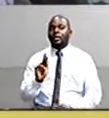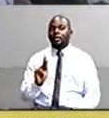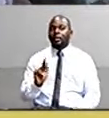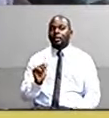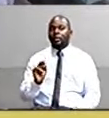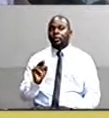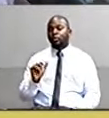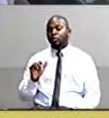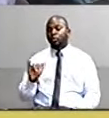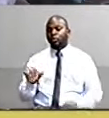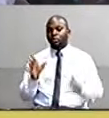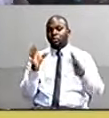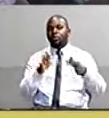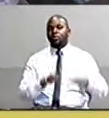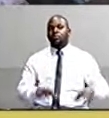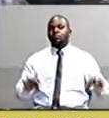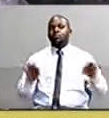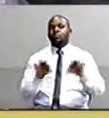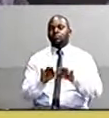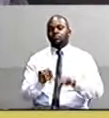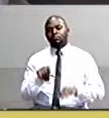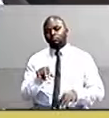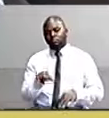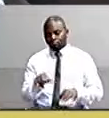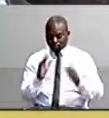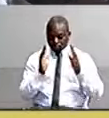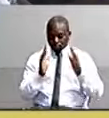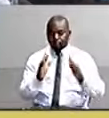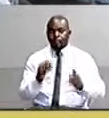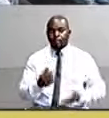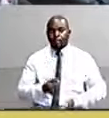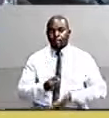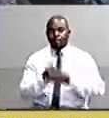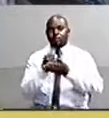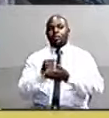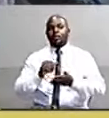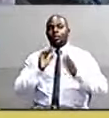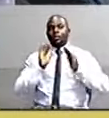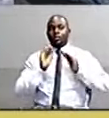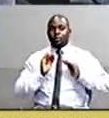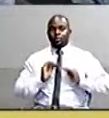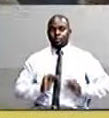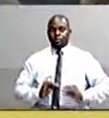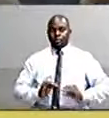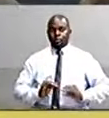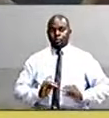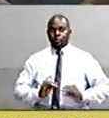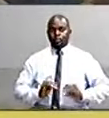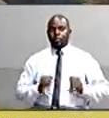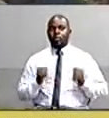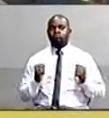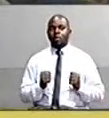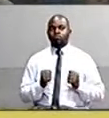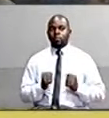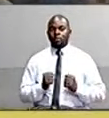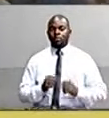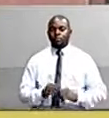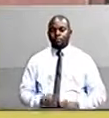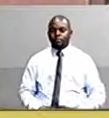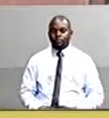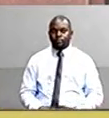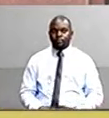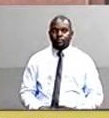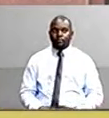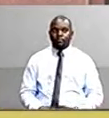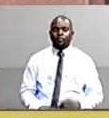purposely for walking exercise in order to help them get rid of unnecessary body fats. Fortunately, this is